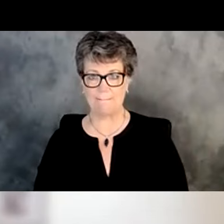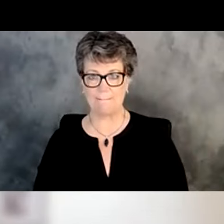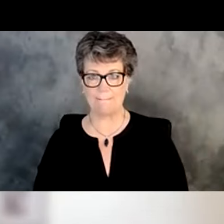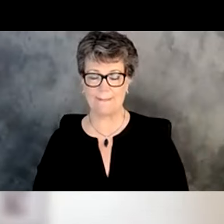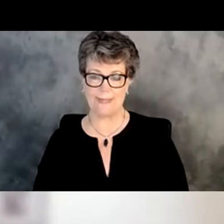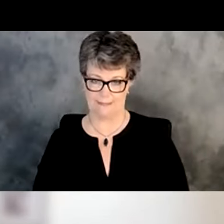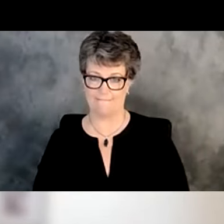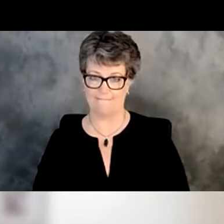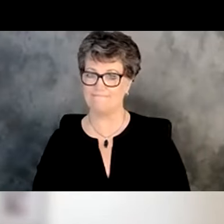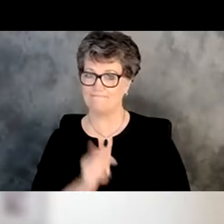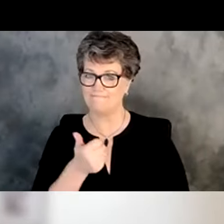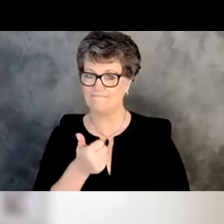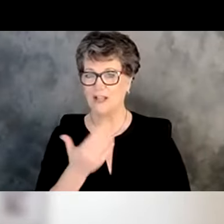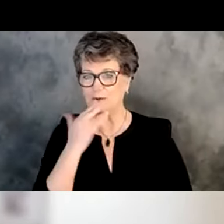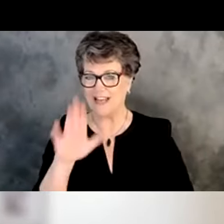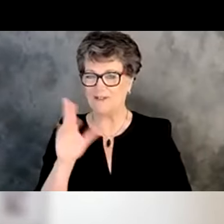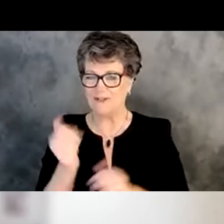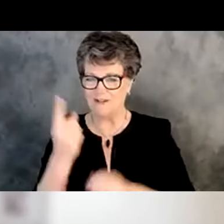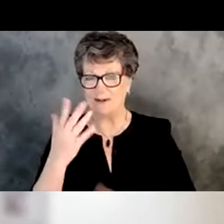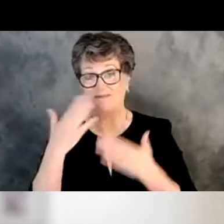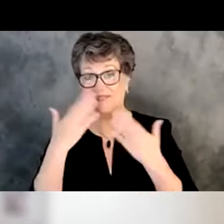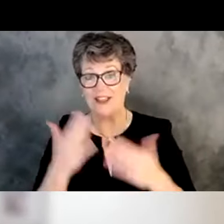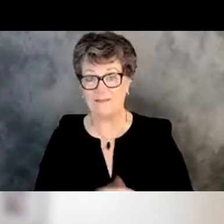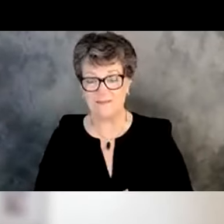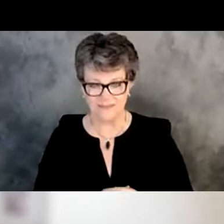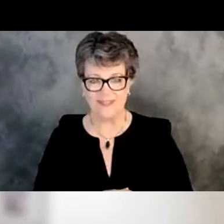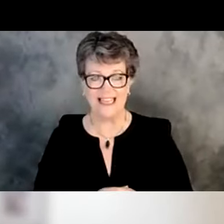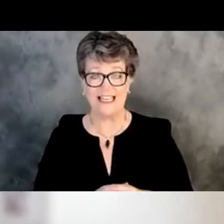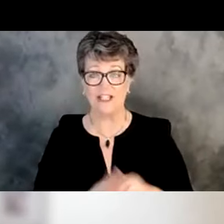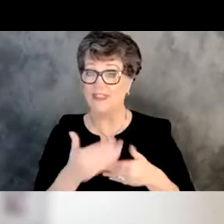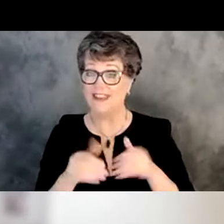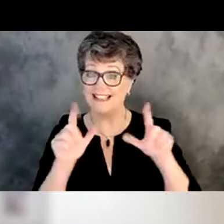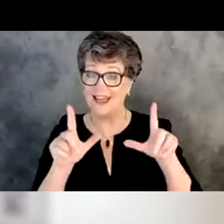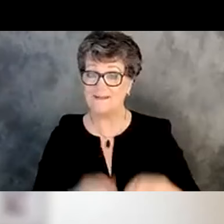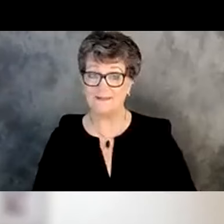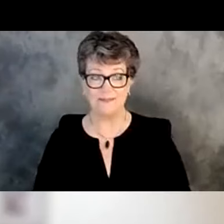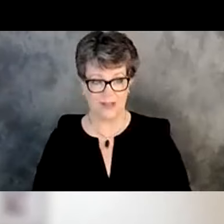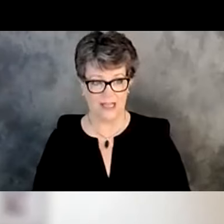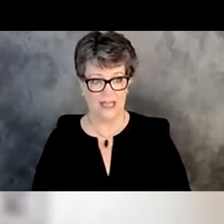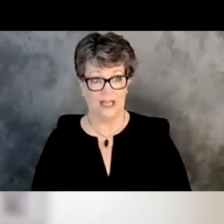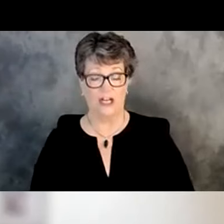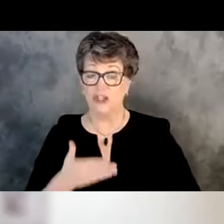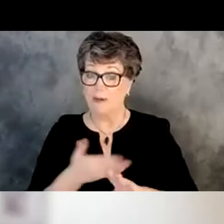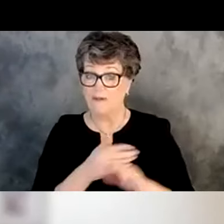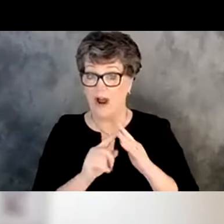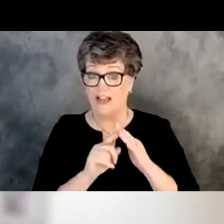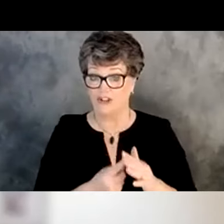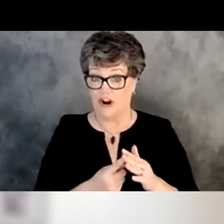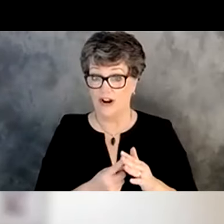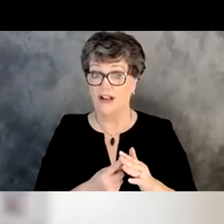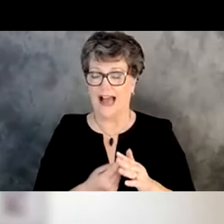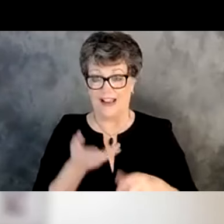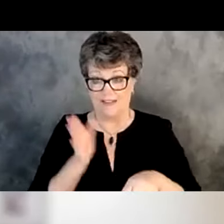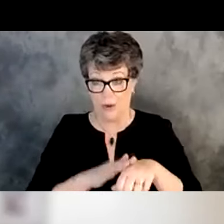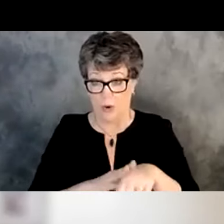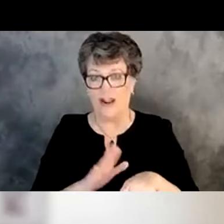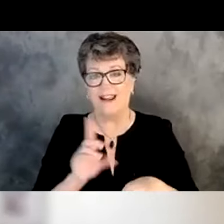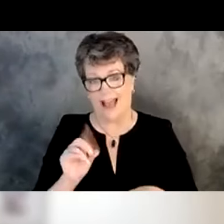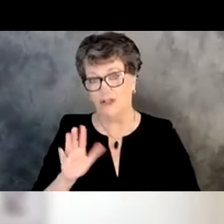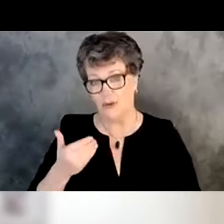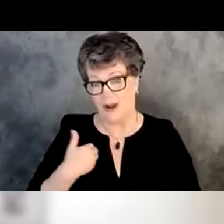All right, good afternoon, everybody, and thank you. You can go to the next slide. So before I start, I will give a warning that I do have